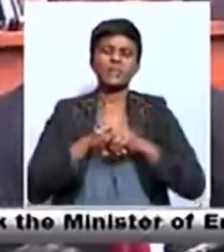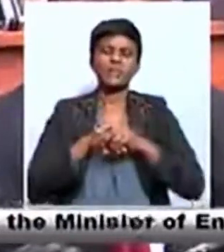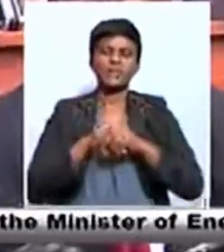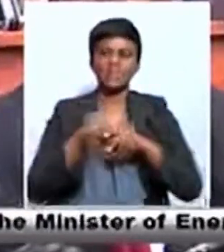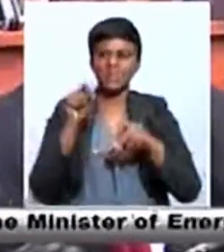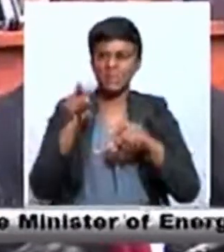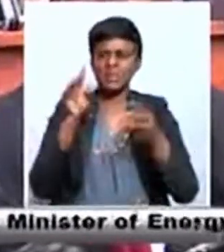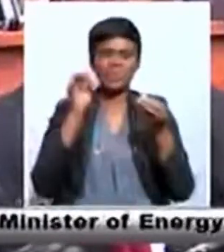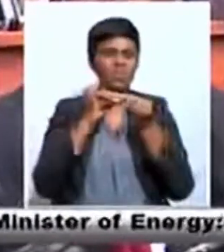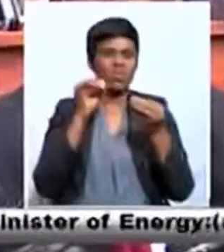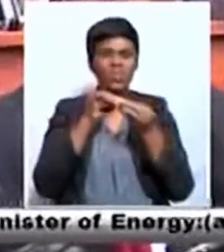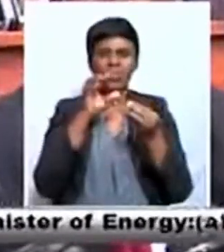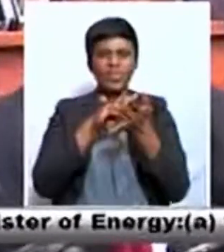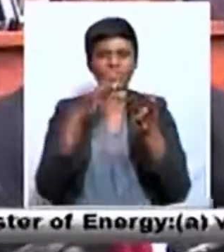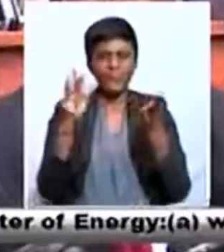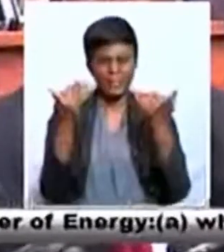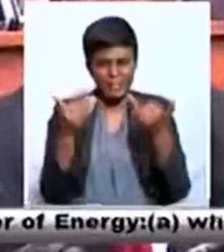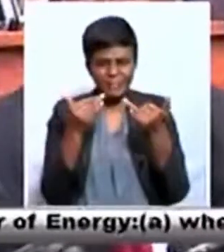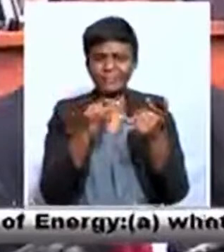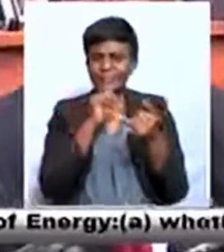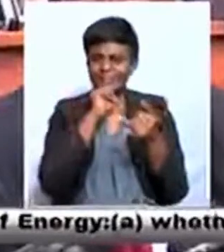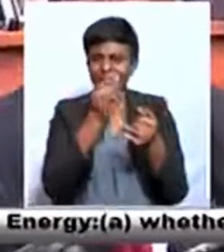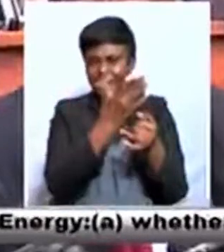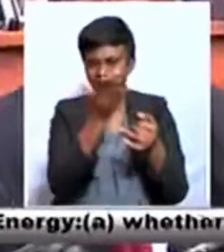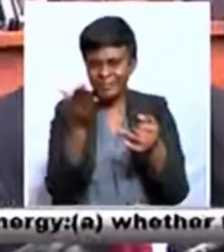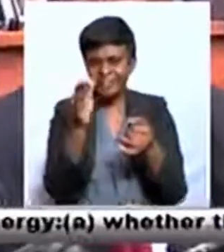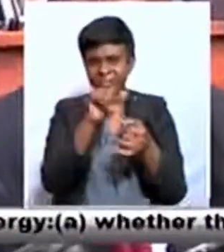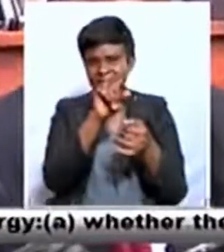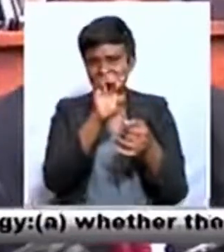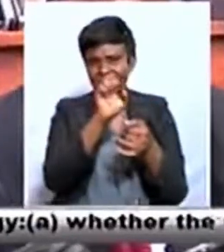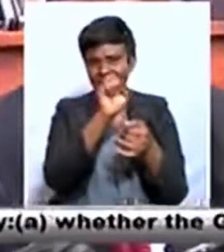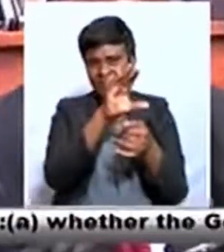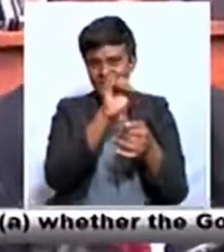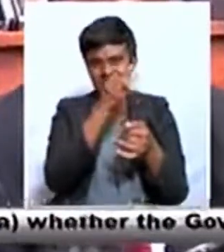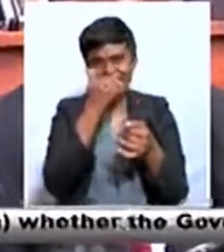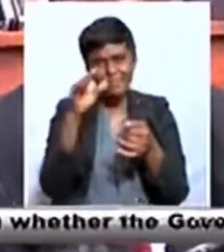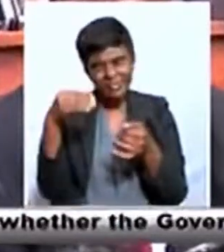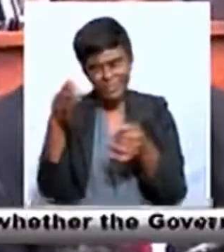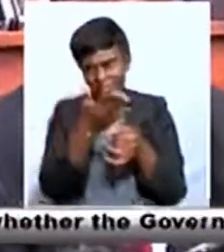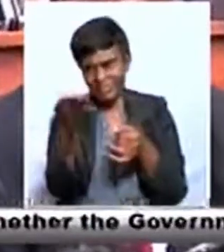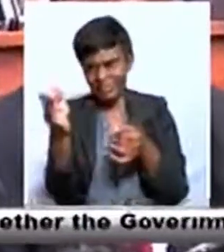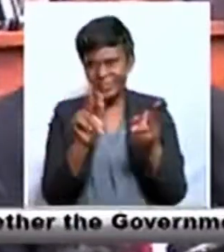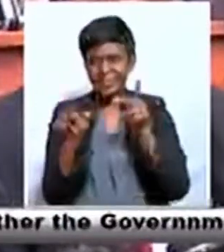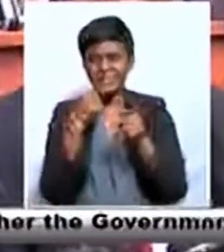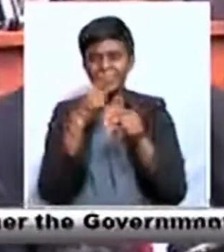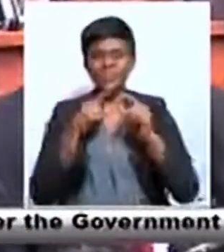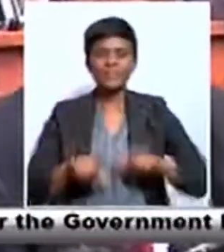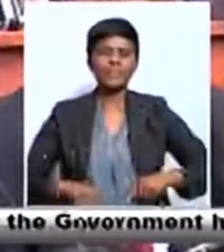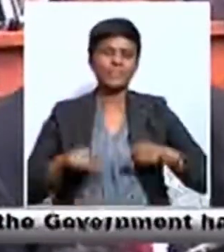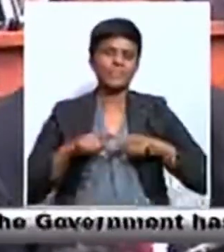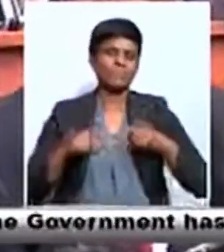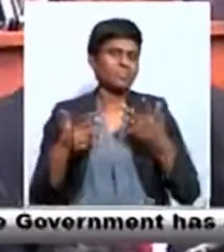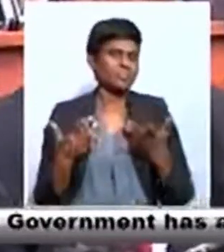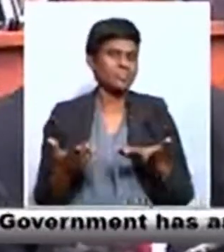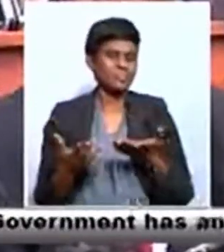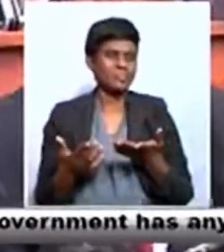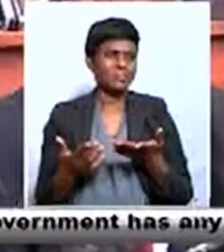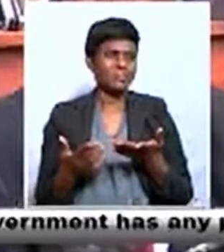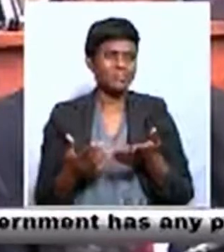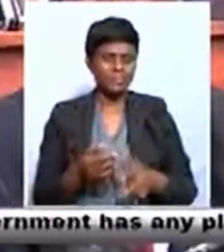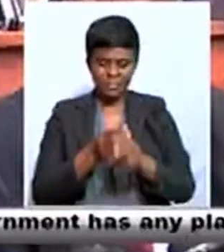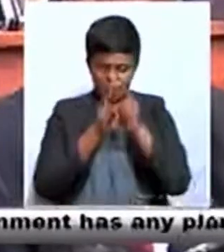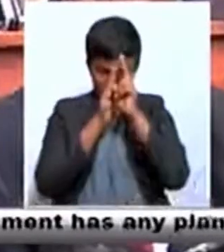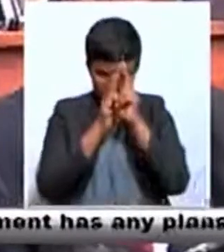more costly to own those by ZESCO than giving them to the tenant, to the sitting tenants. Honorable